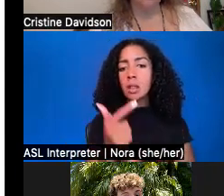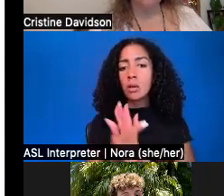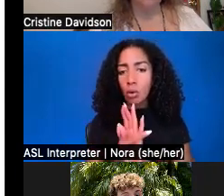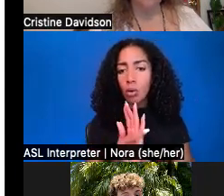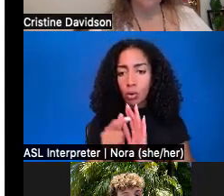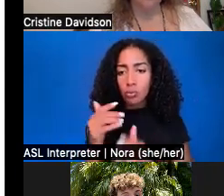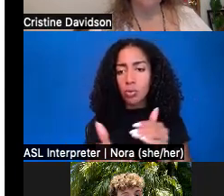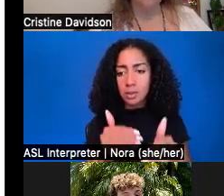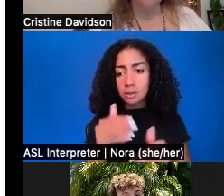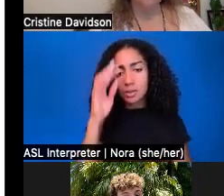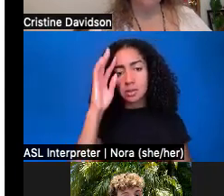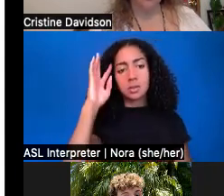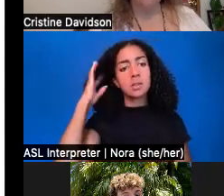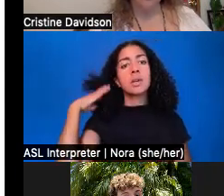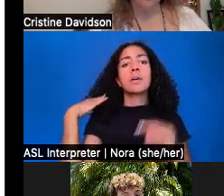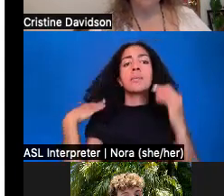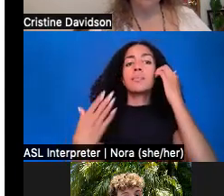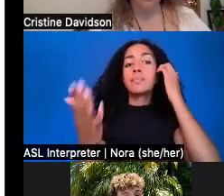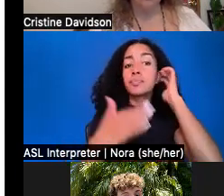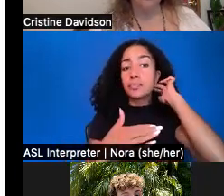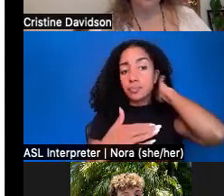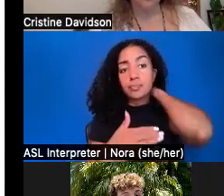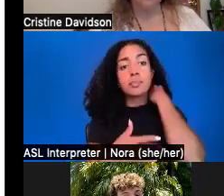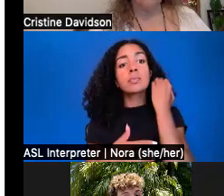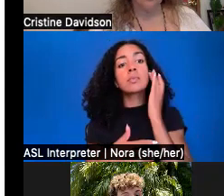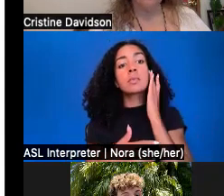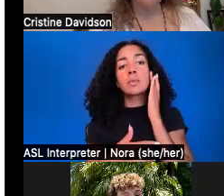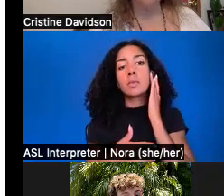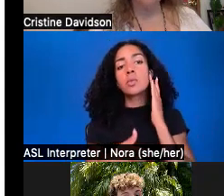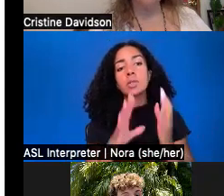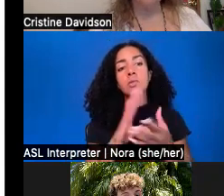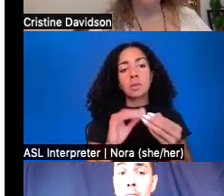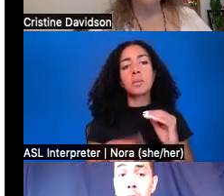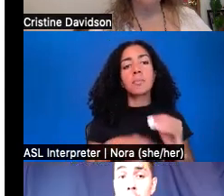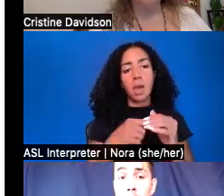Okay, we talked about this, I guess. There's a wide range of unwanted sexual activity.